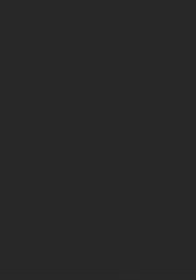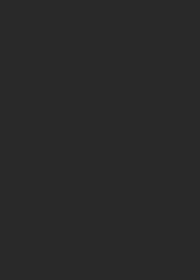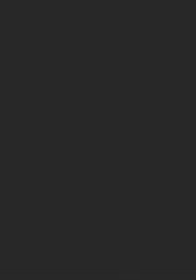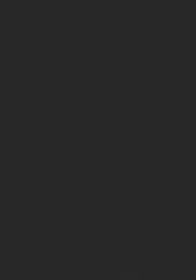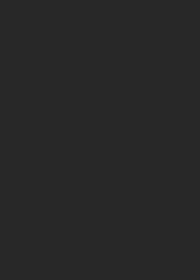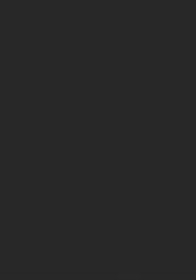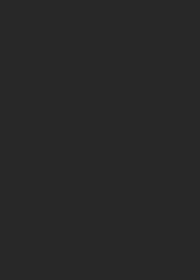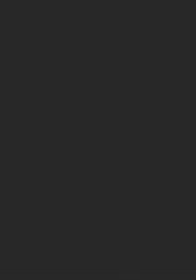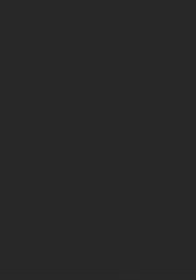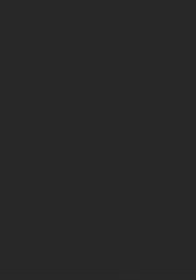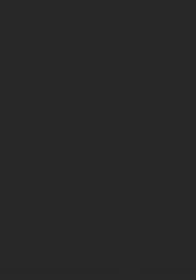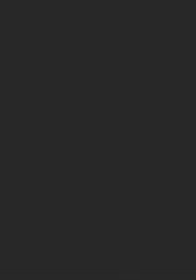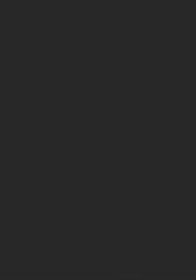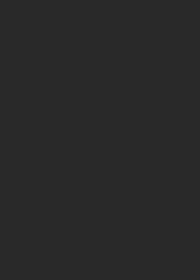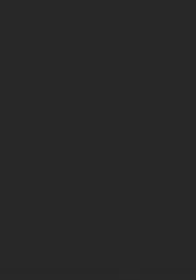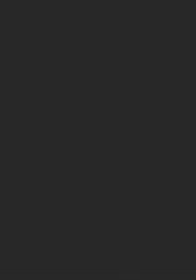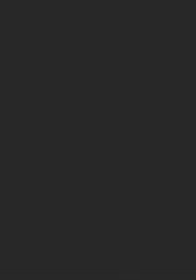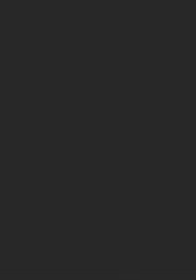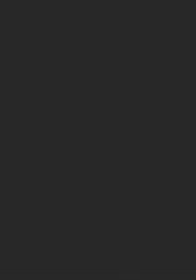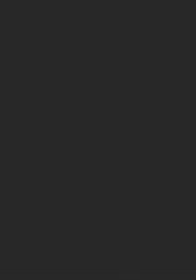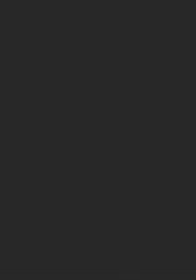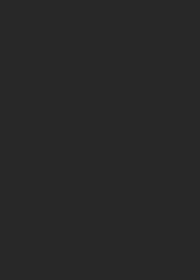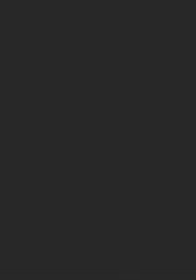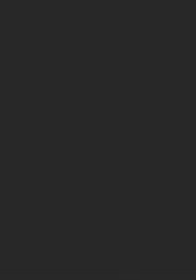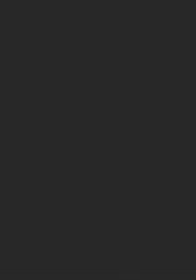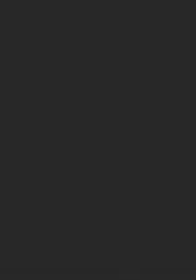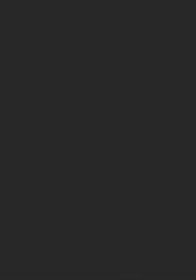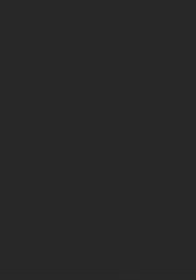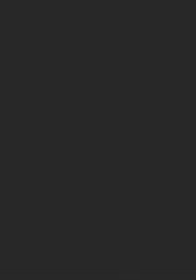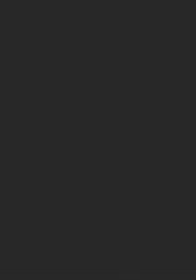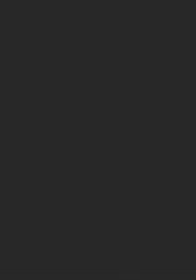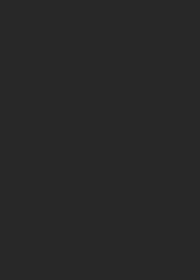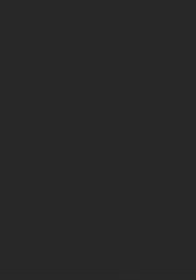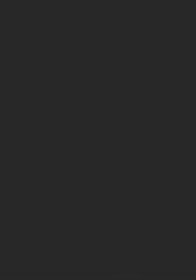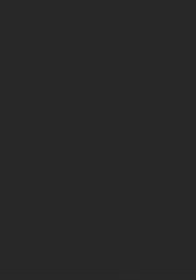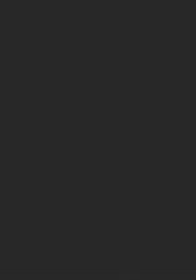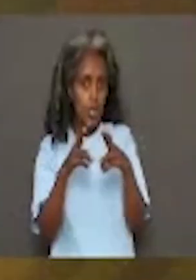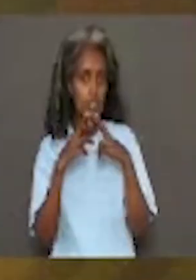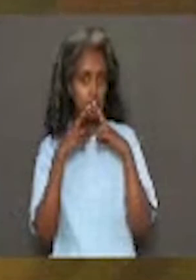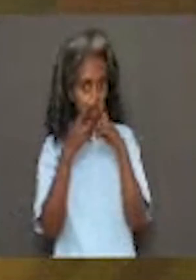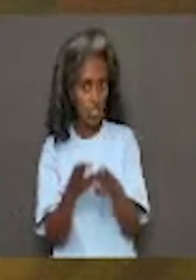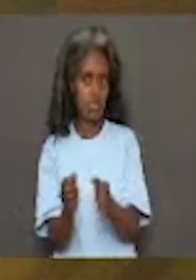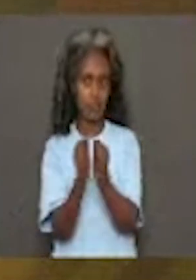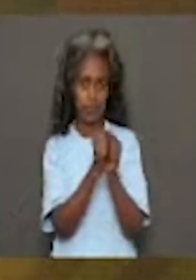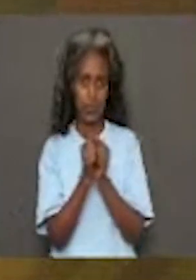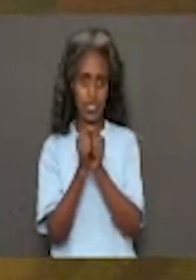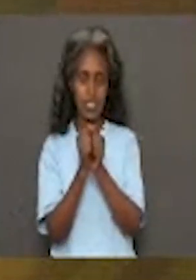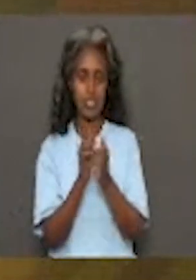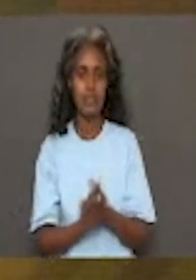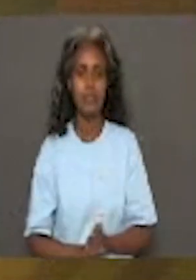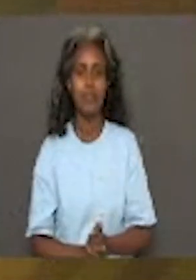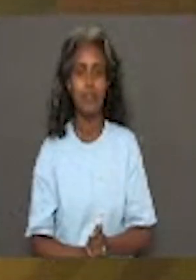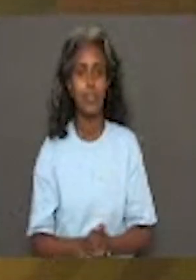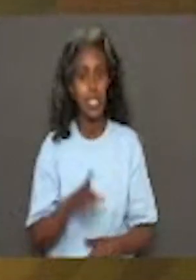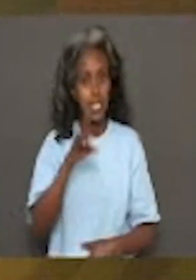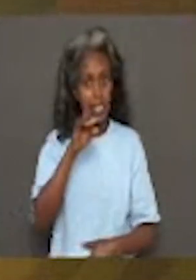0.381, where 8 and 1 are the repetends. Let us look at the